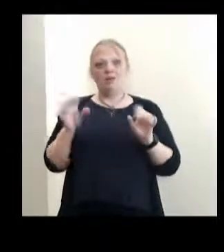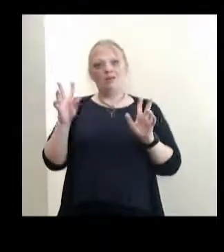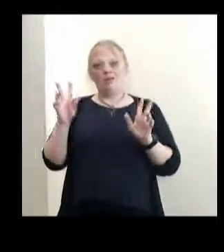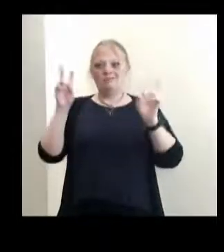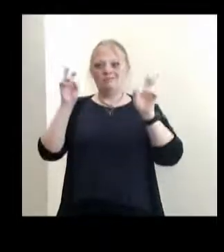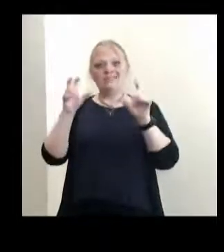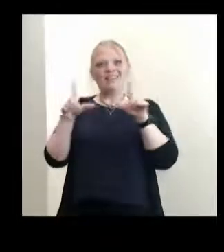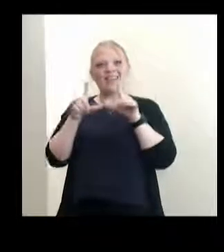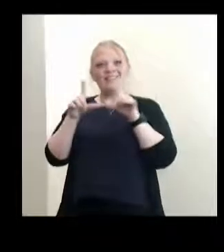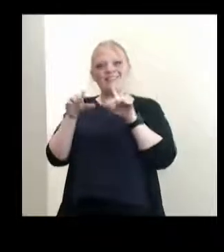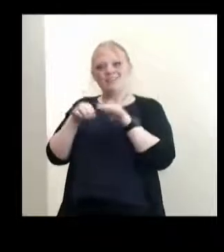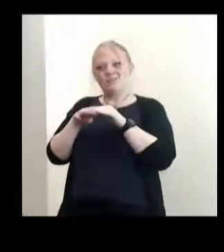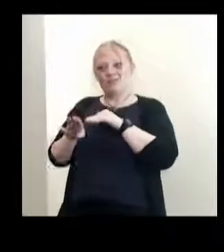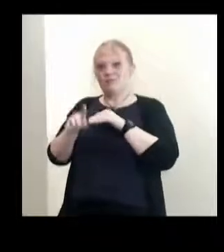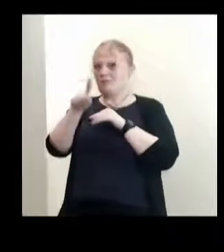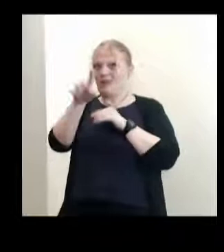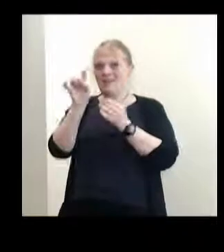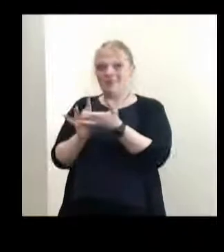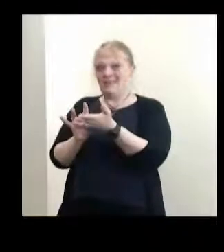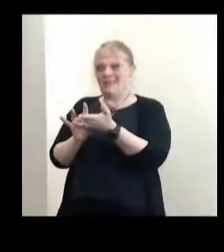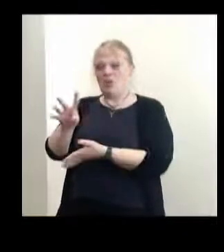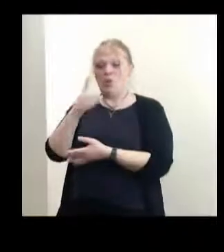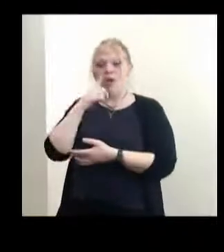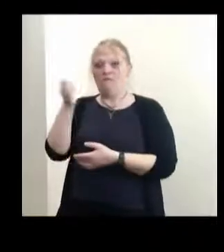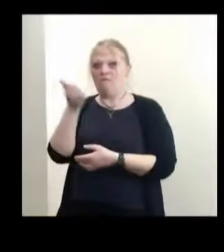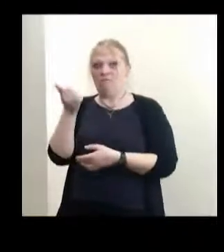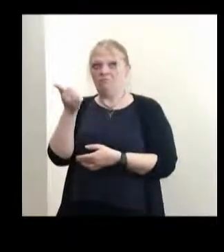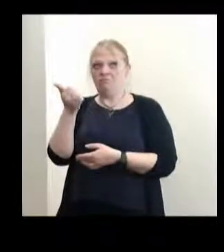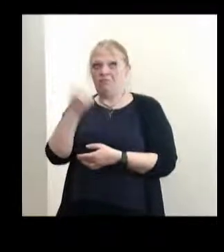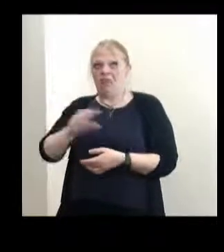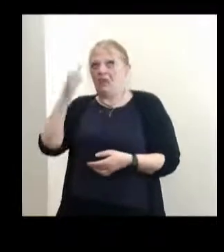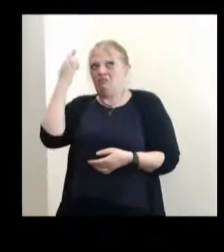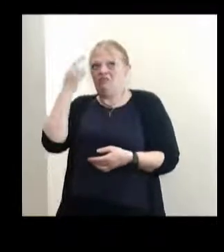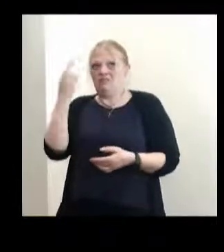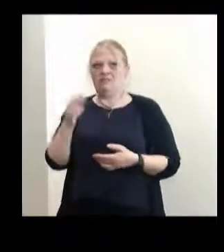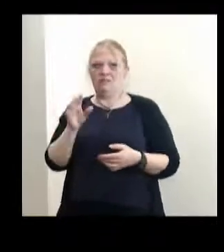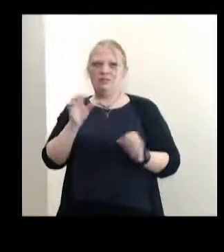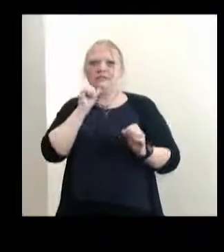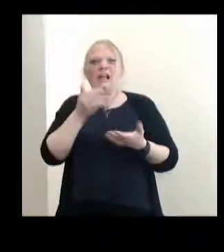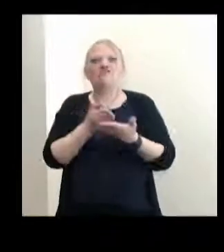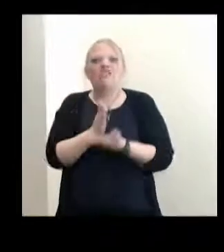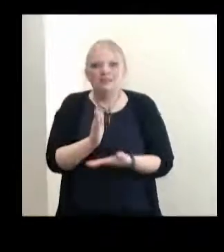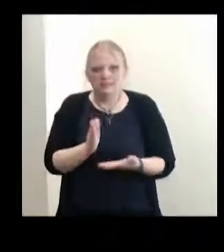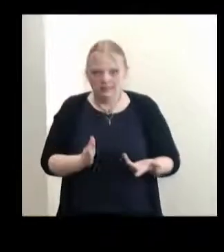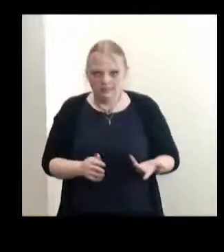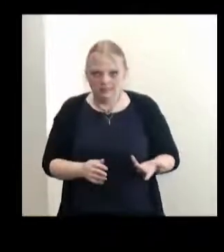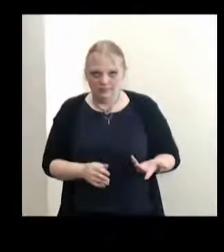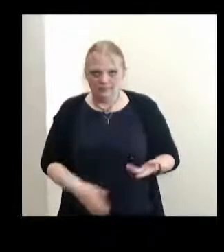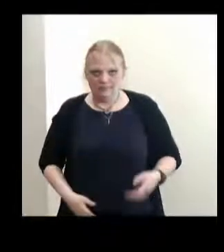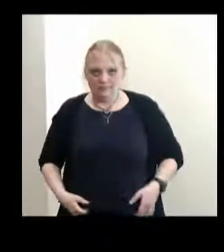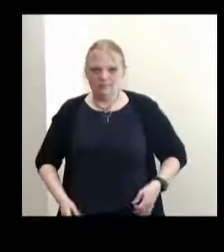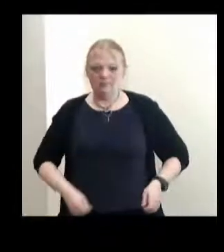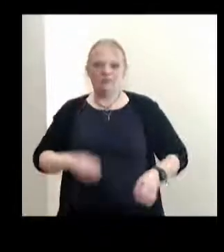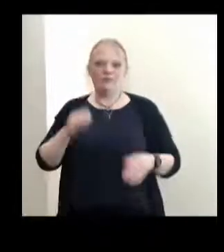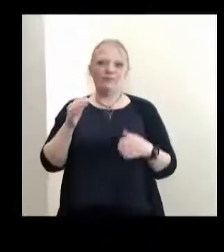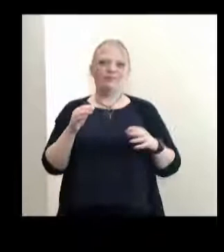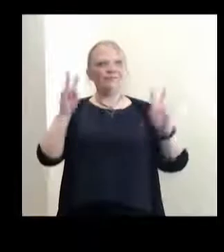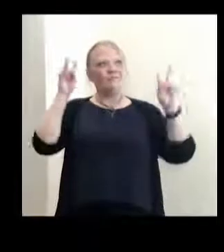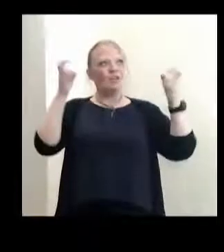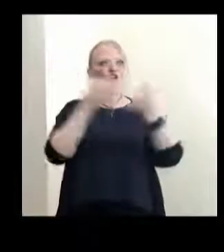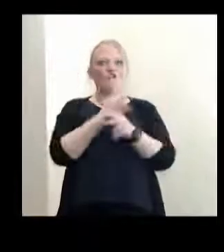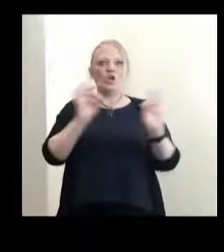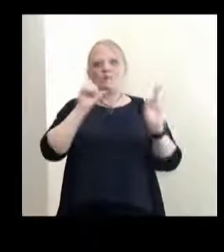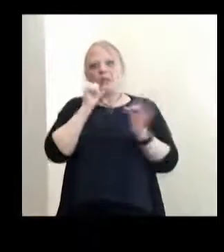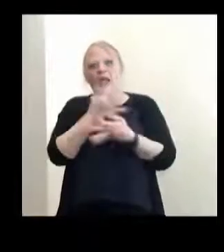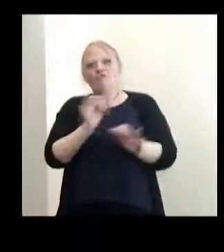the facility. You can be removed at any time for any reason. You don't have to have the right. You often hear that freedom isn't free.